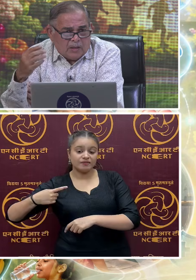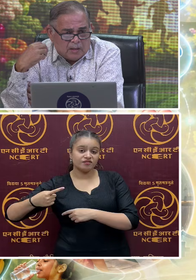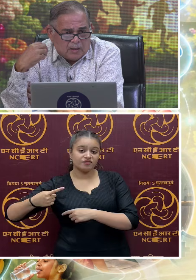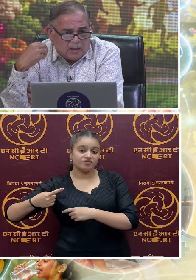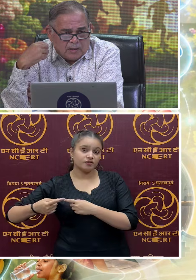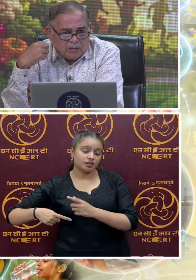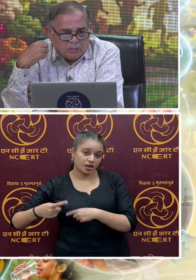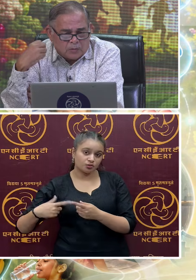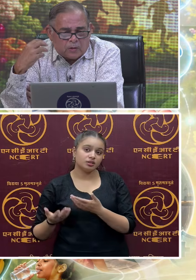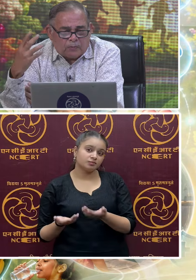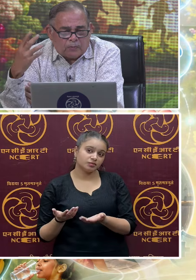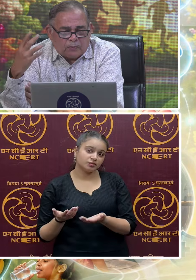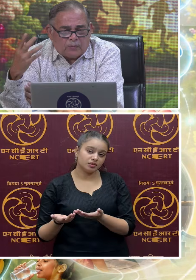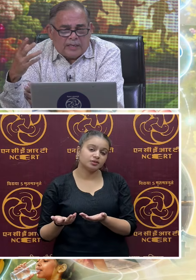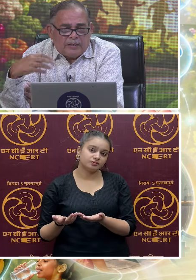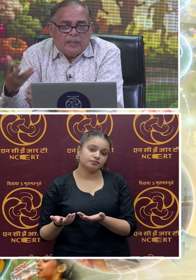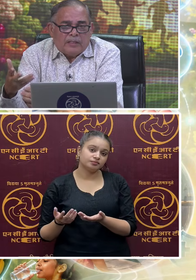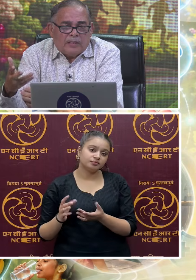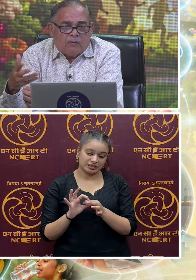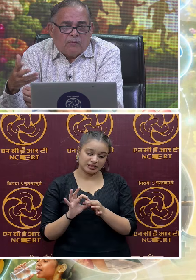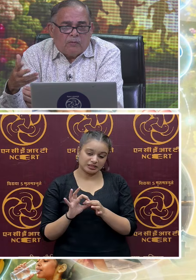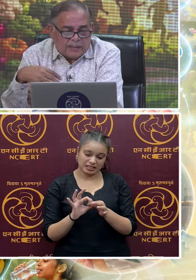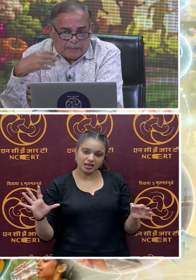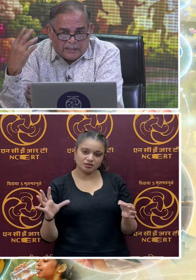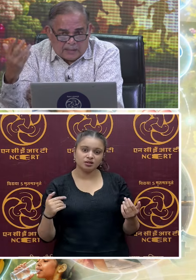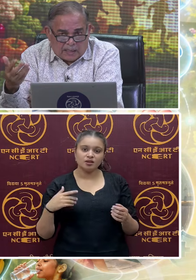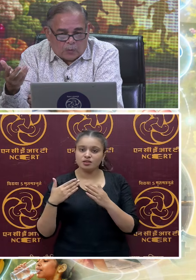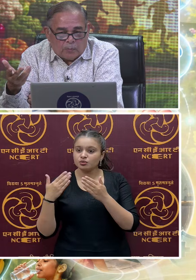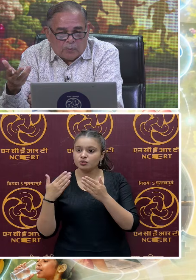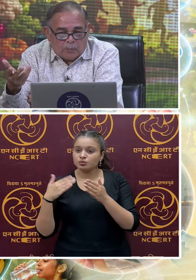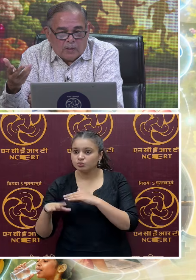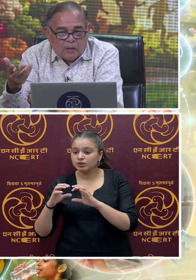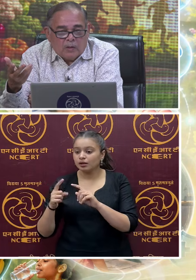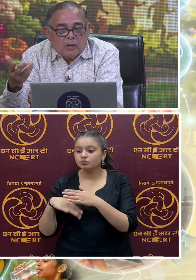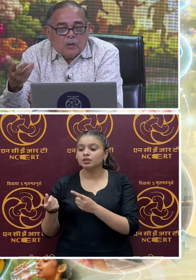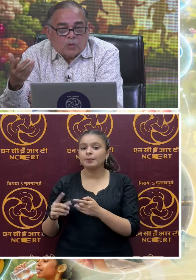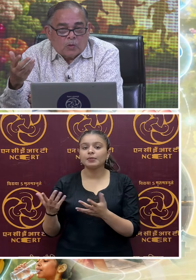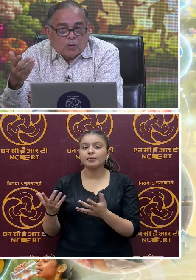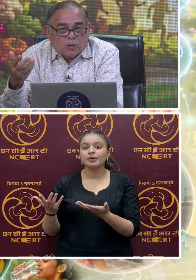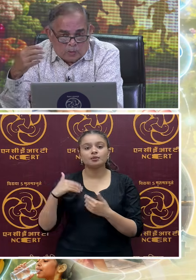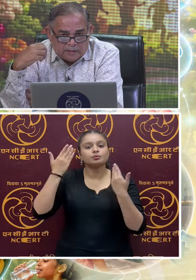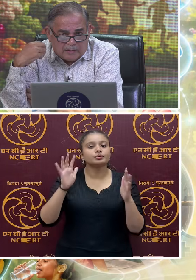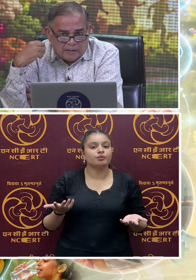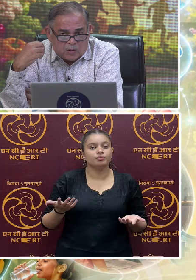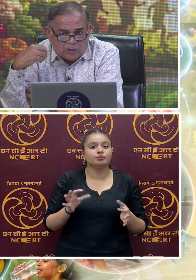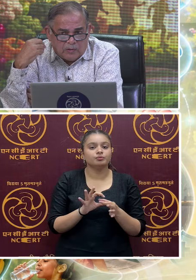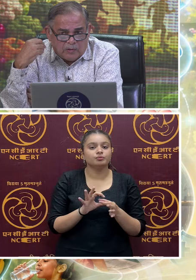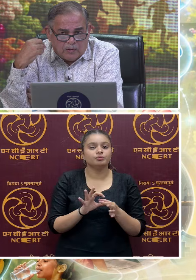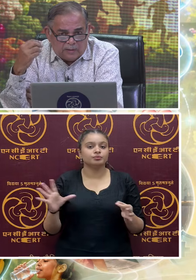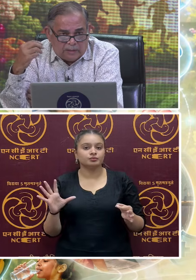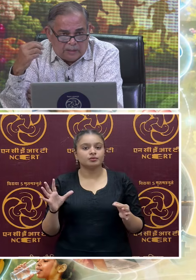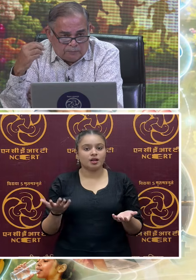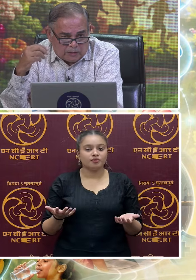irregular sort of connectivity with what is happening in the classroom. So he sort